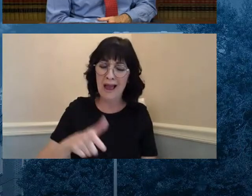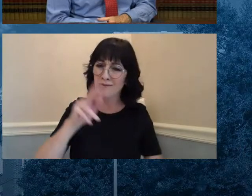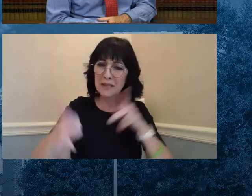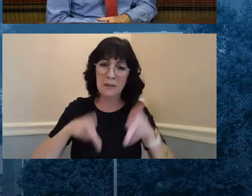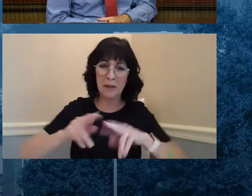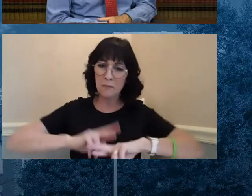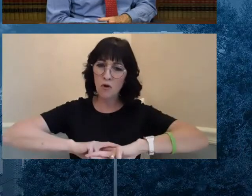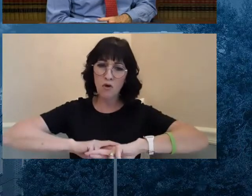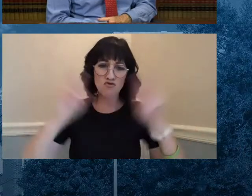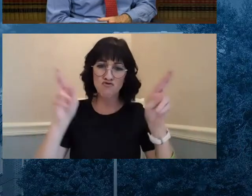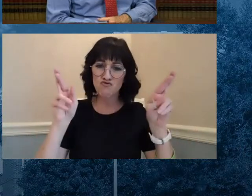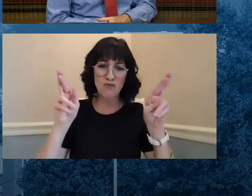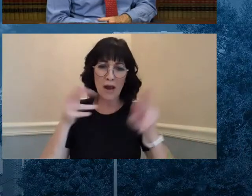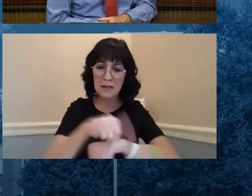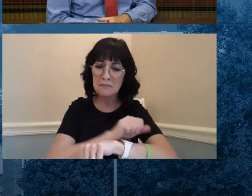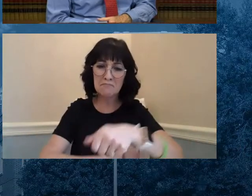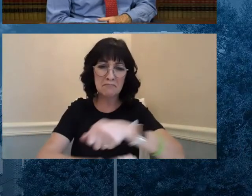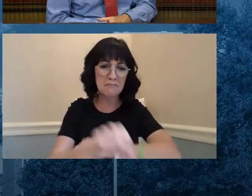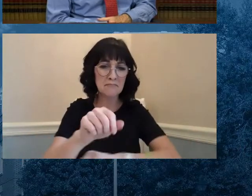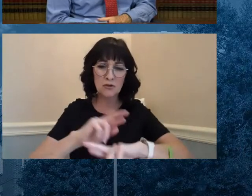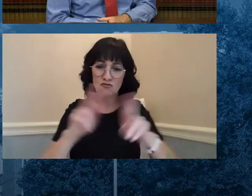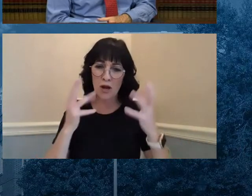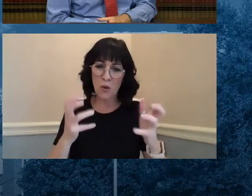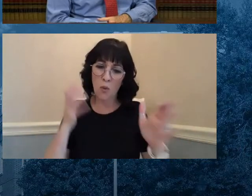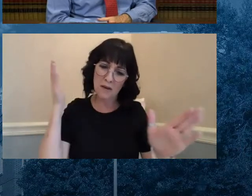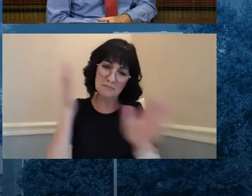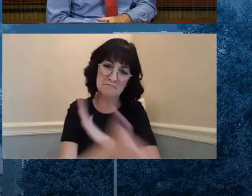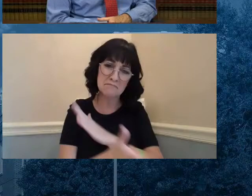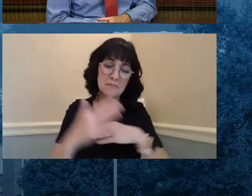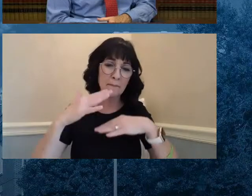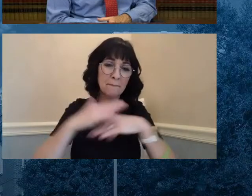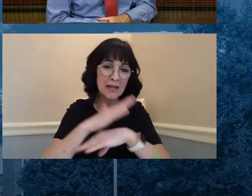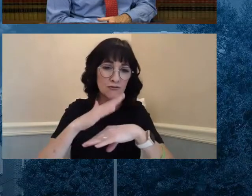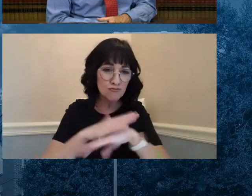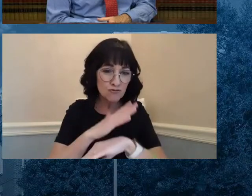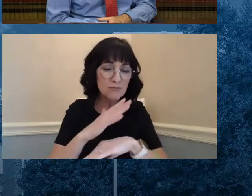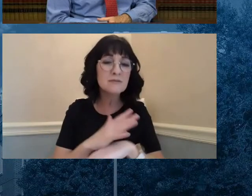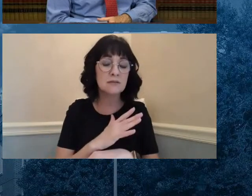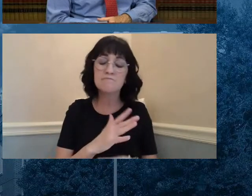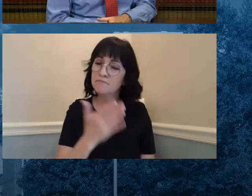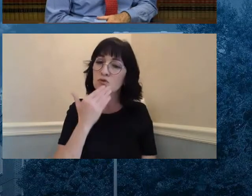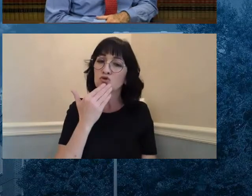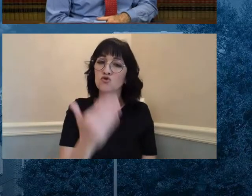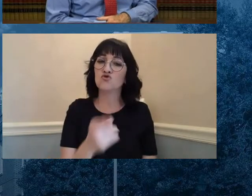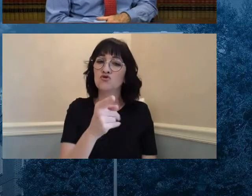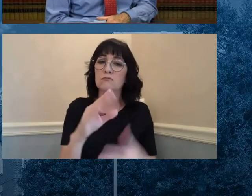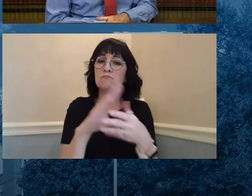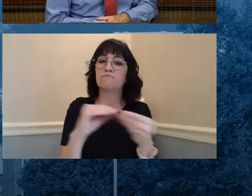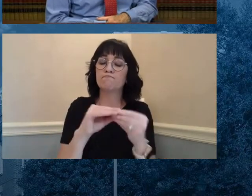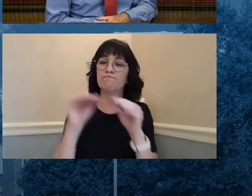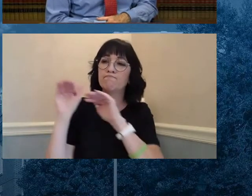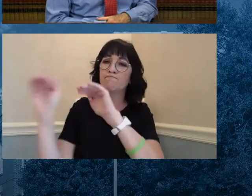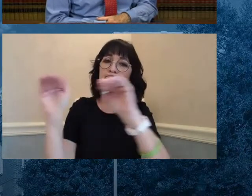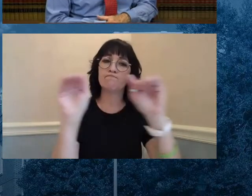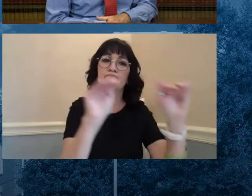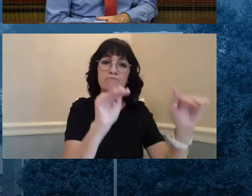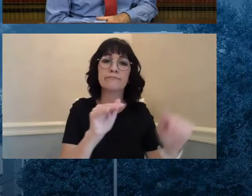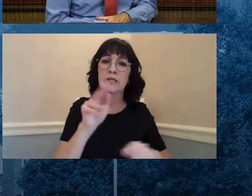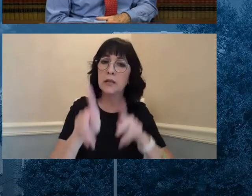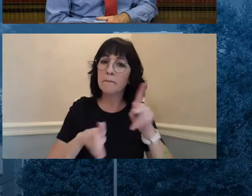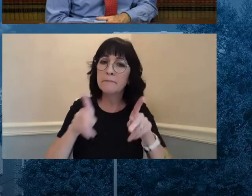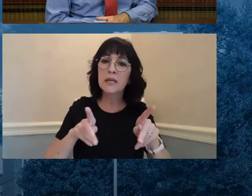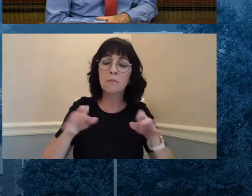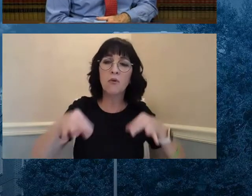message to folks about not delaying their hospital and healthcare needs. We know that that's been an issue and a problem. Don't